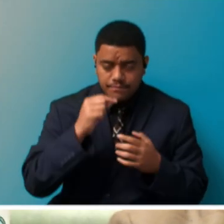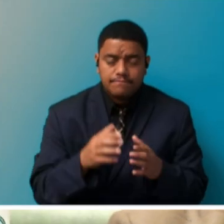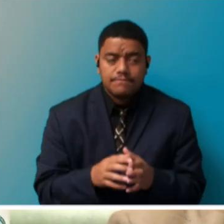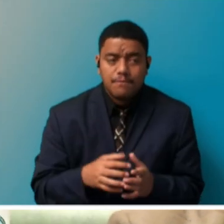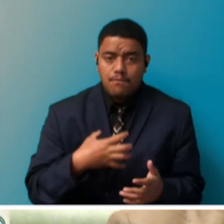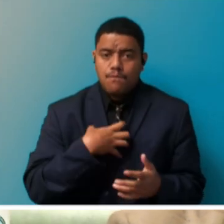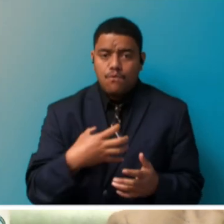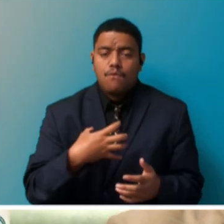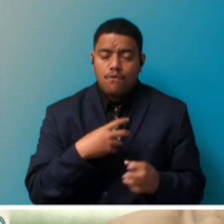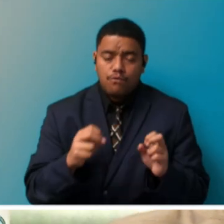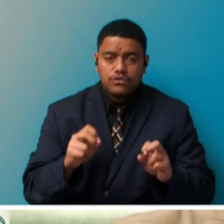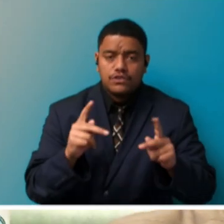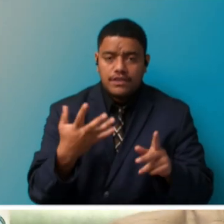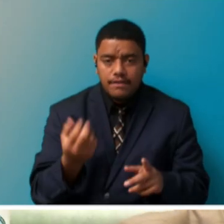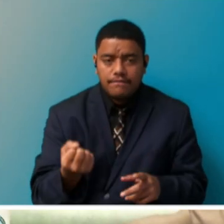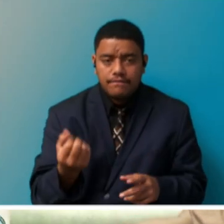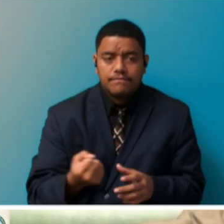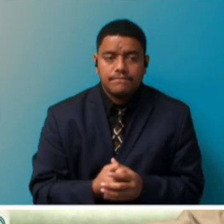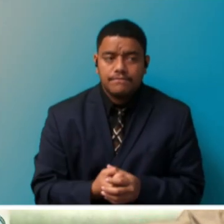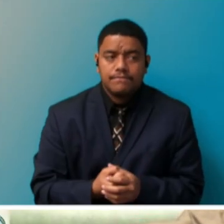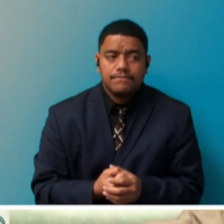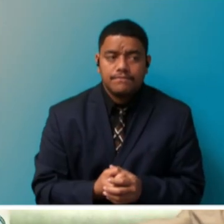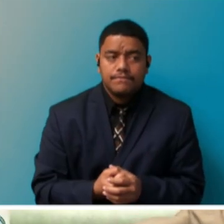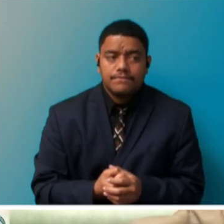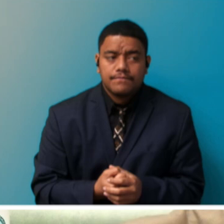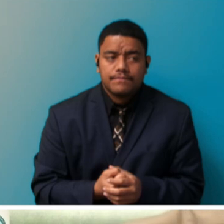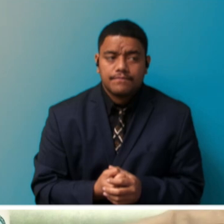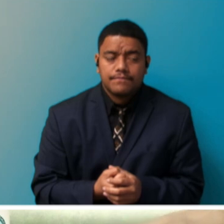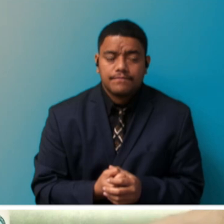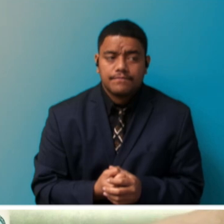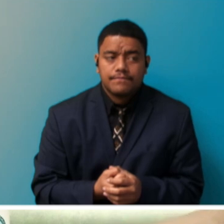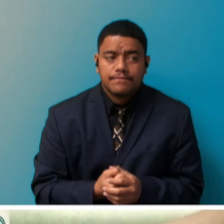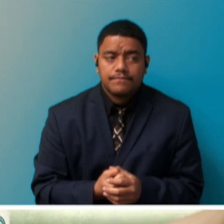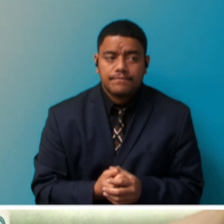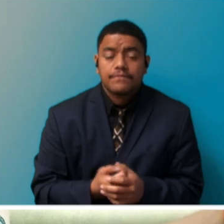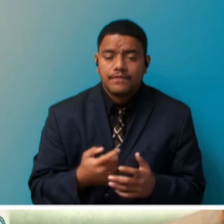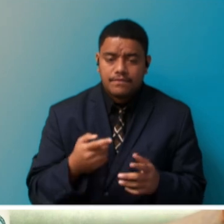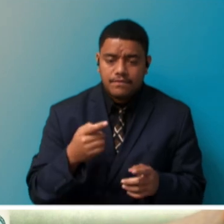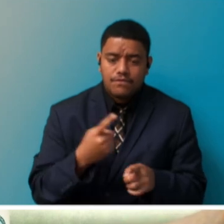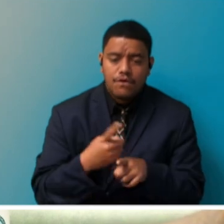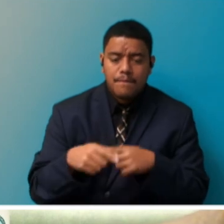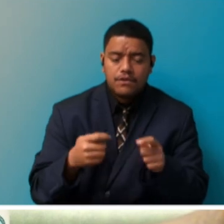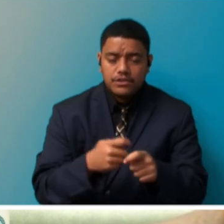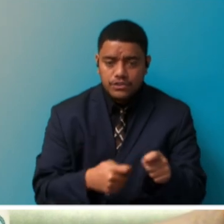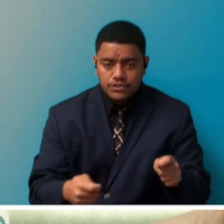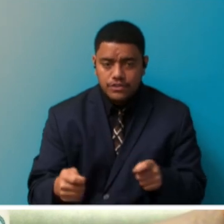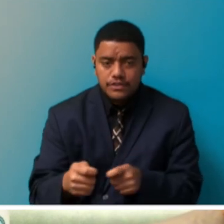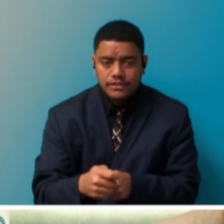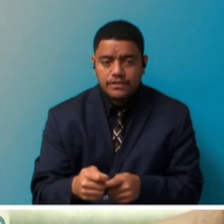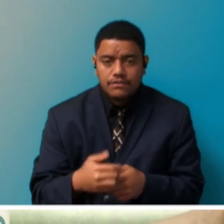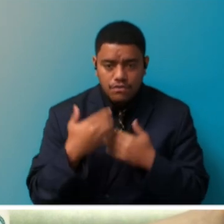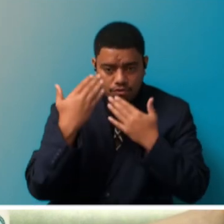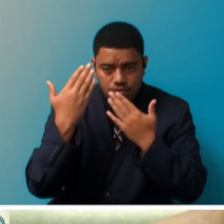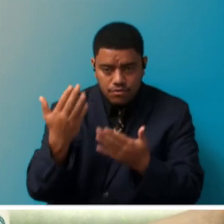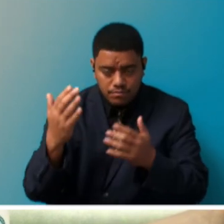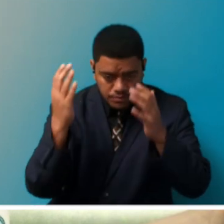more of the opportunities that we have in terms of trade as well, Honourable Speaker.